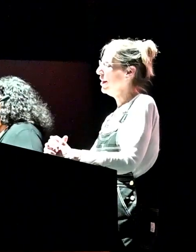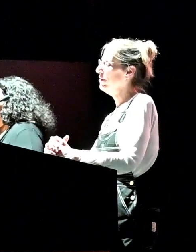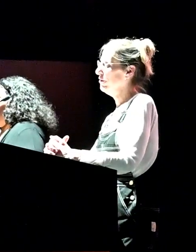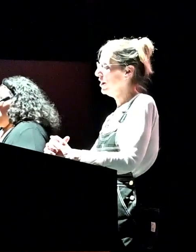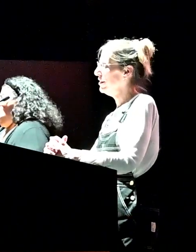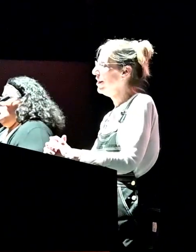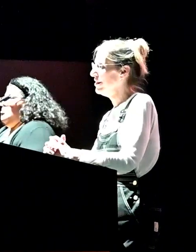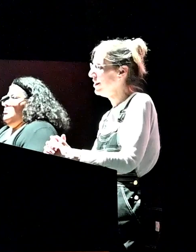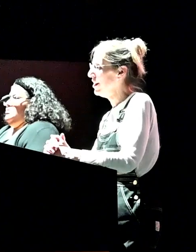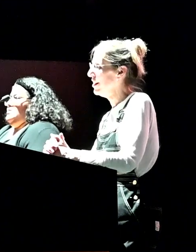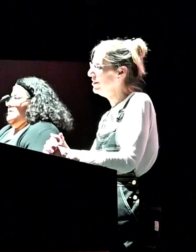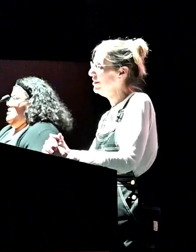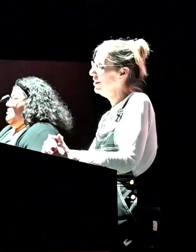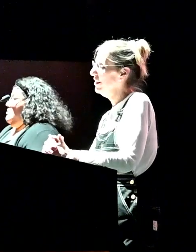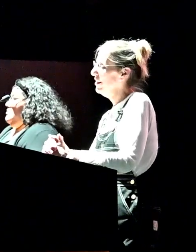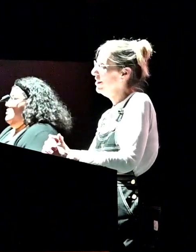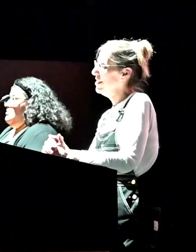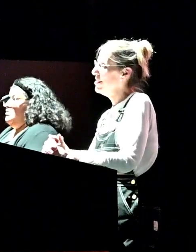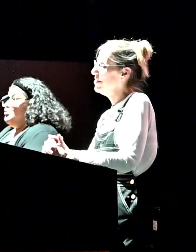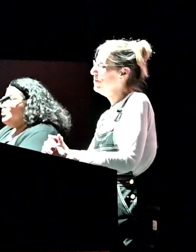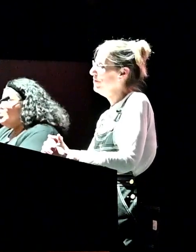strong, very tight deadlines.